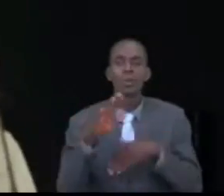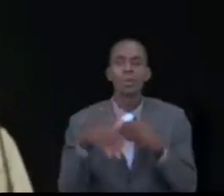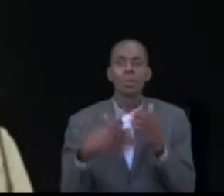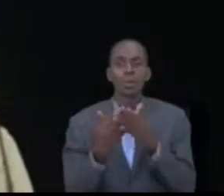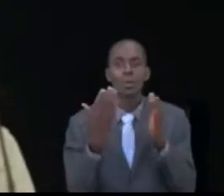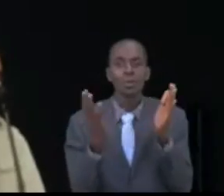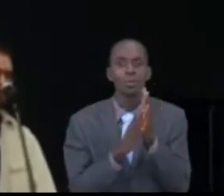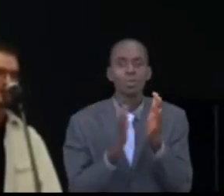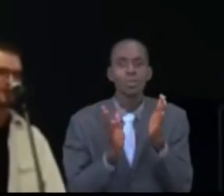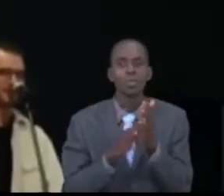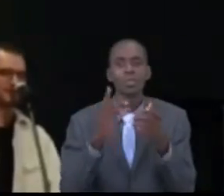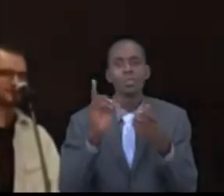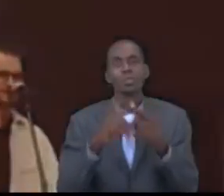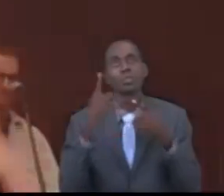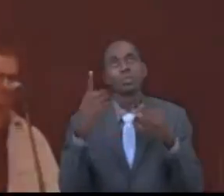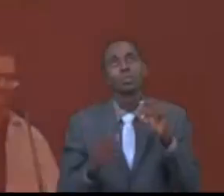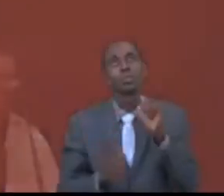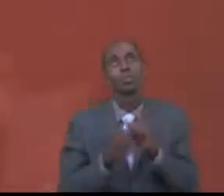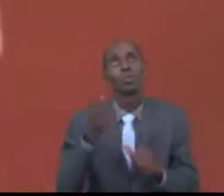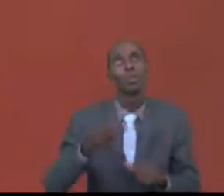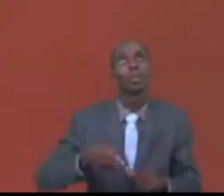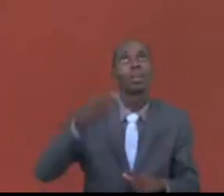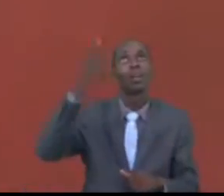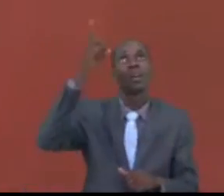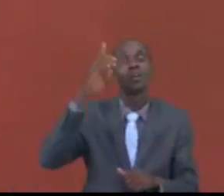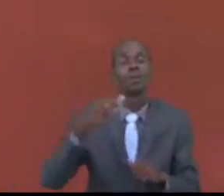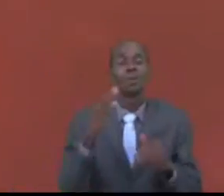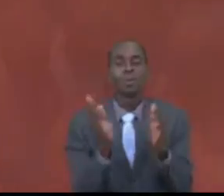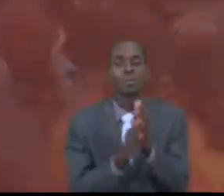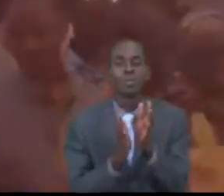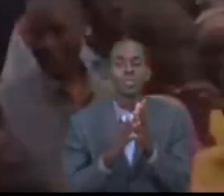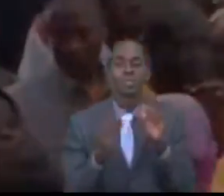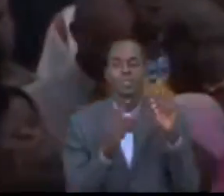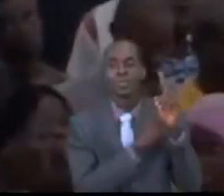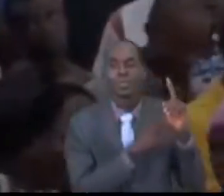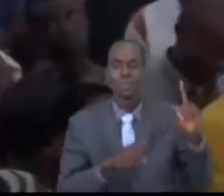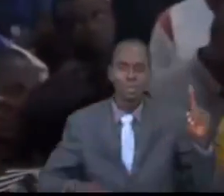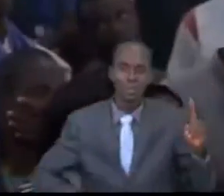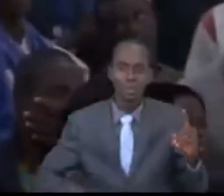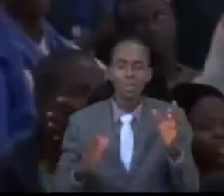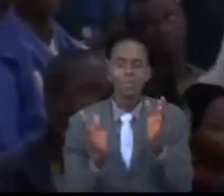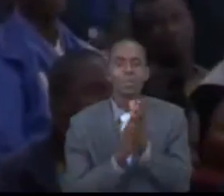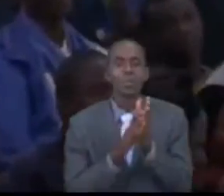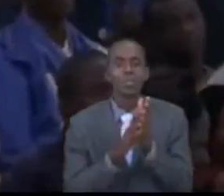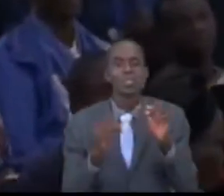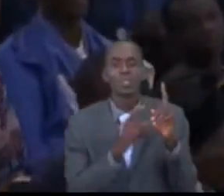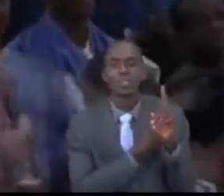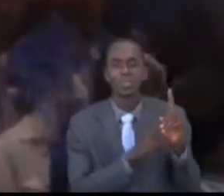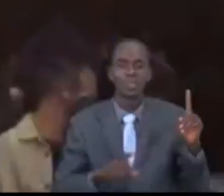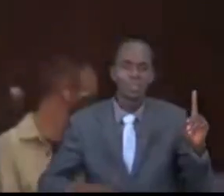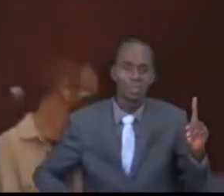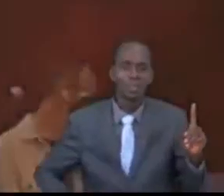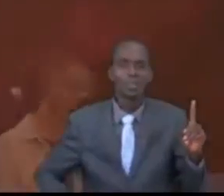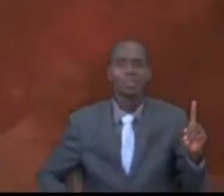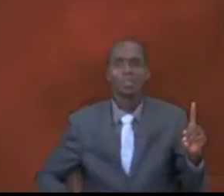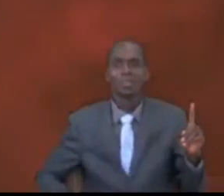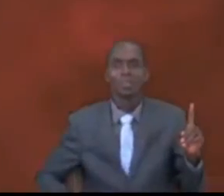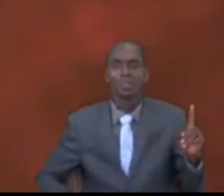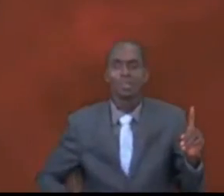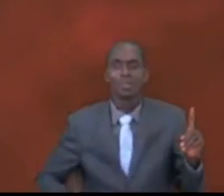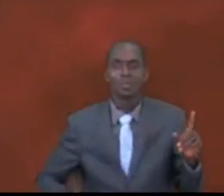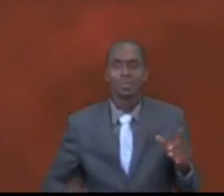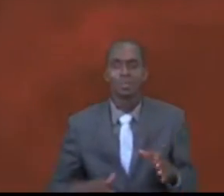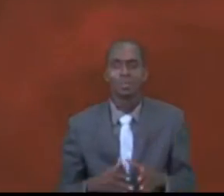our glorious God. Praise the Lord! Praise the Lord! Stand with us if you